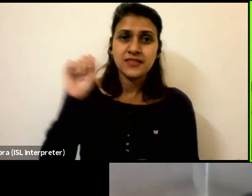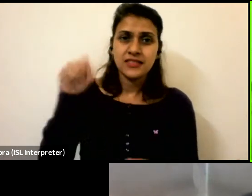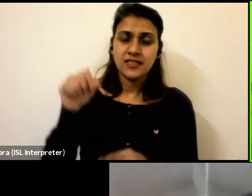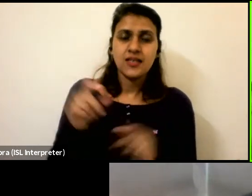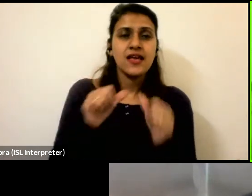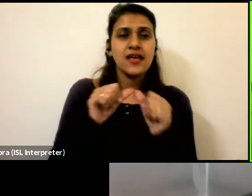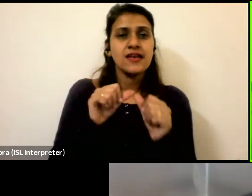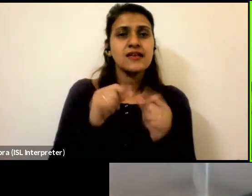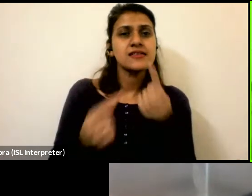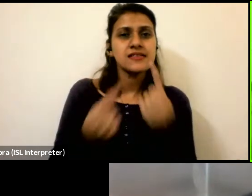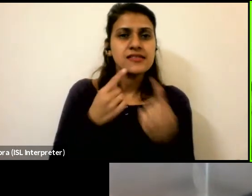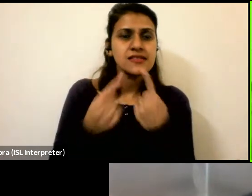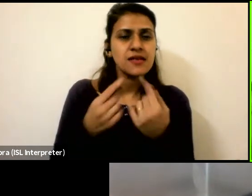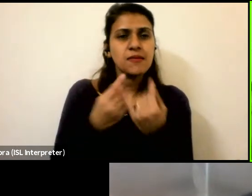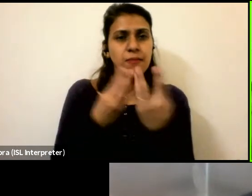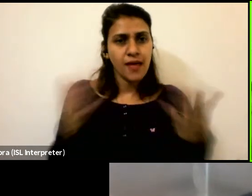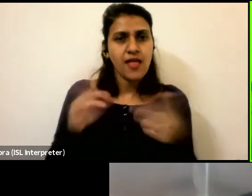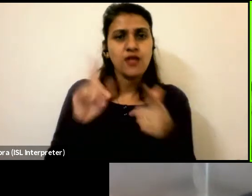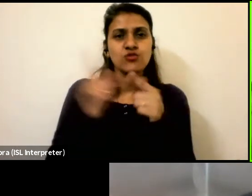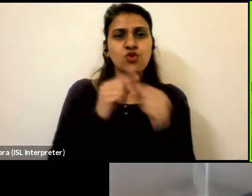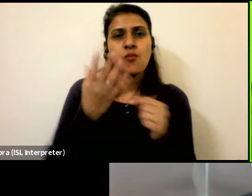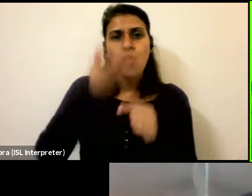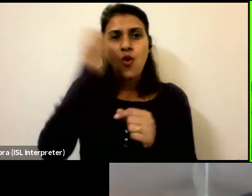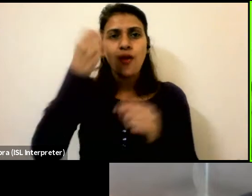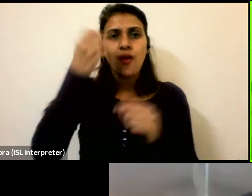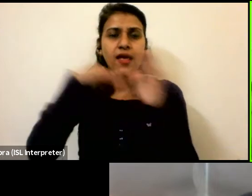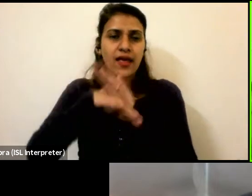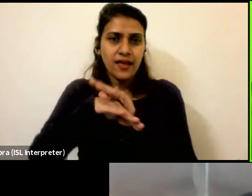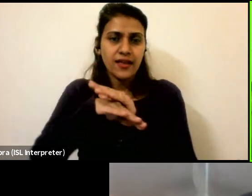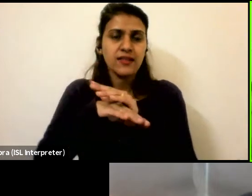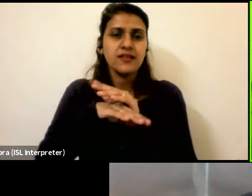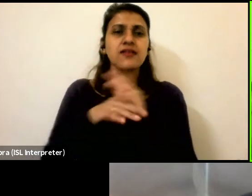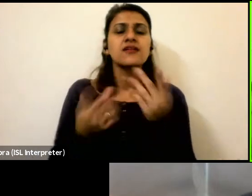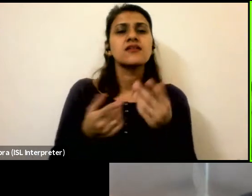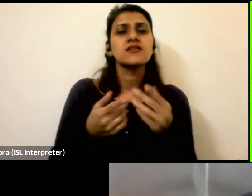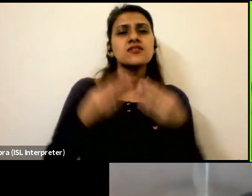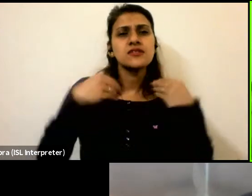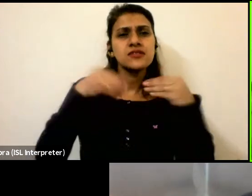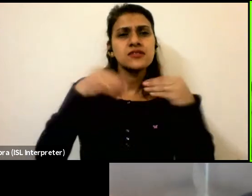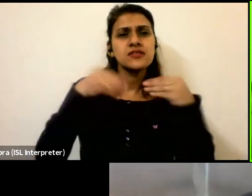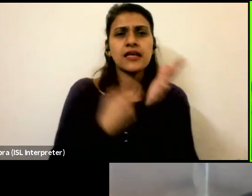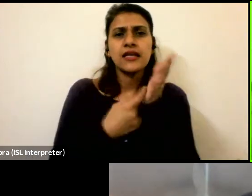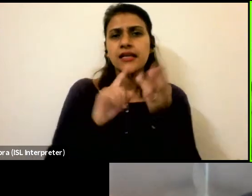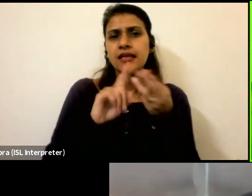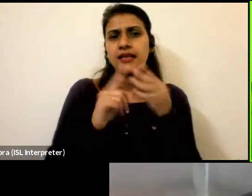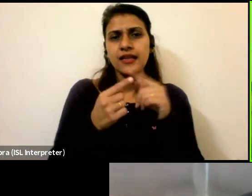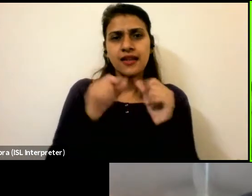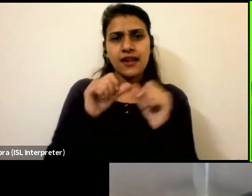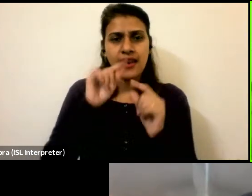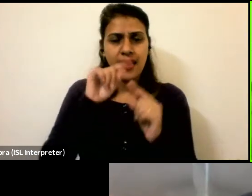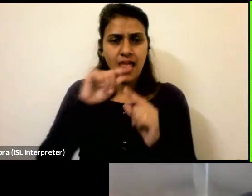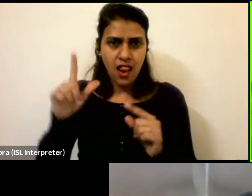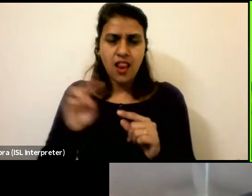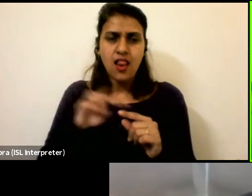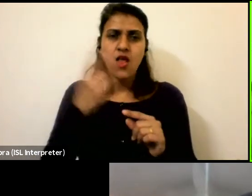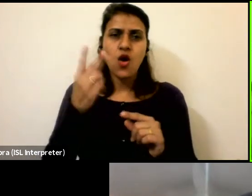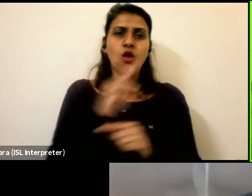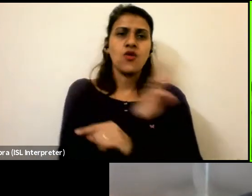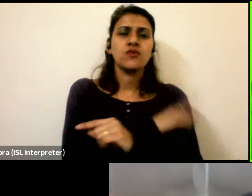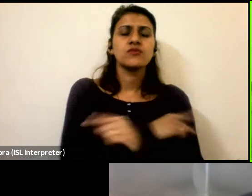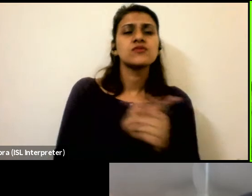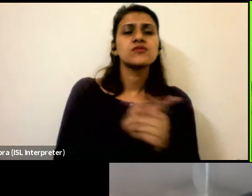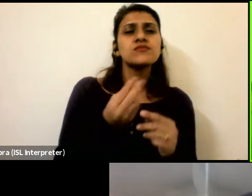of people do get jobs in hospitality and retail. And they, at the end, are at some value chain